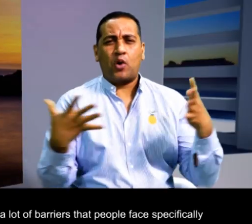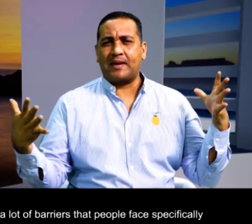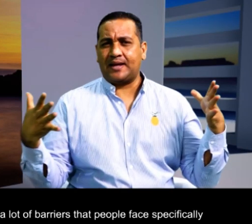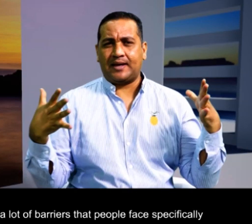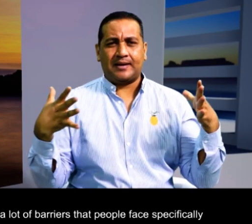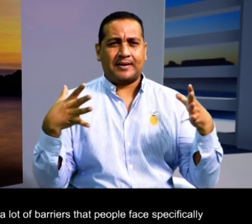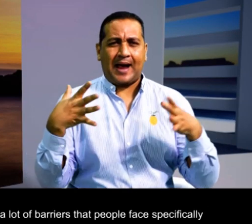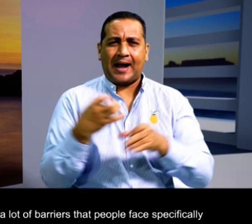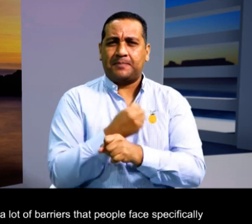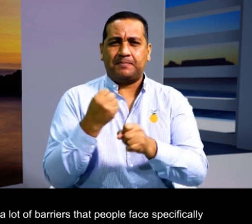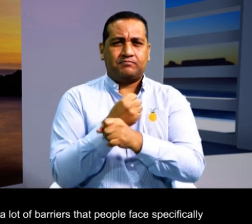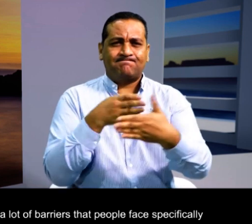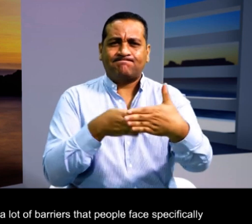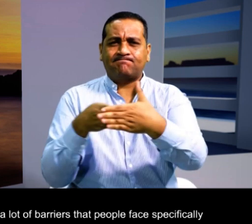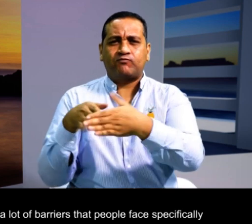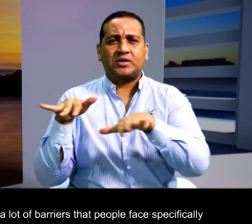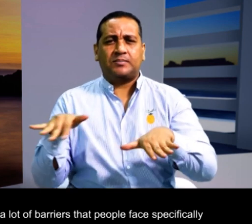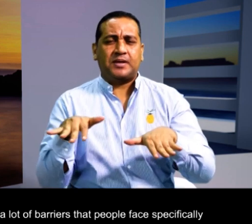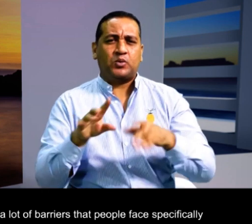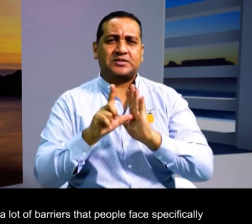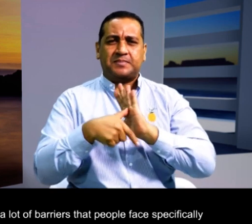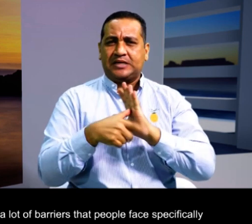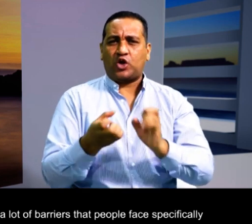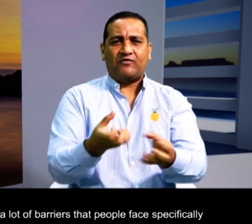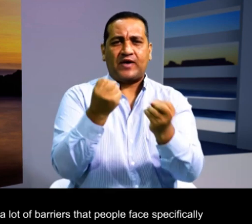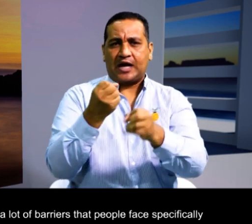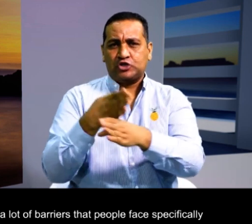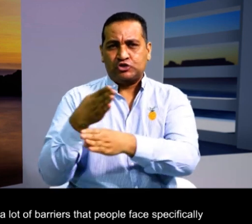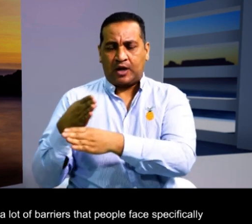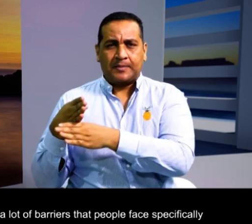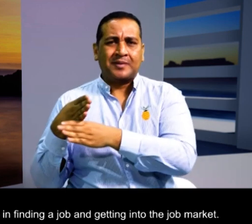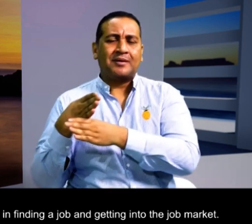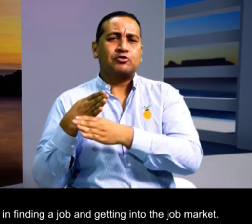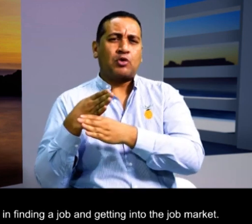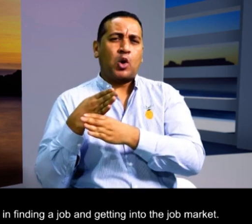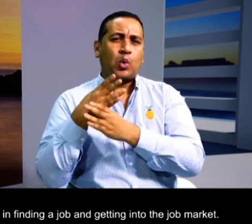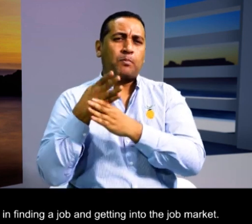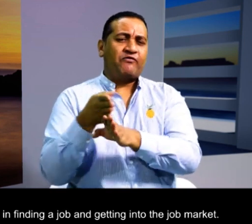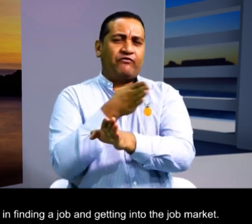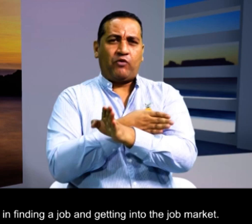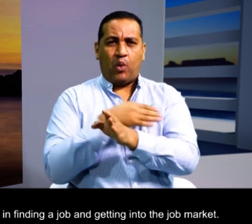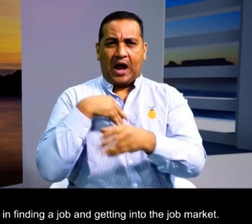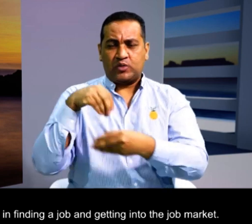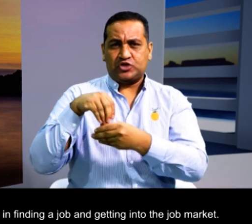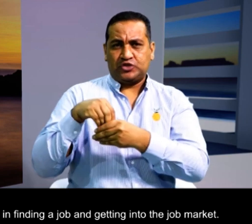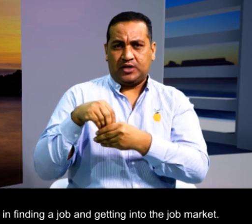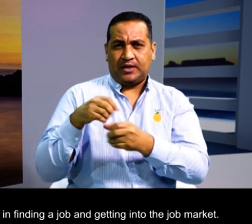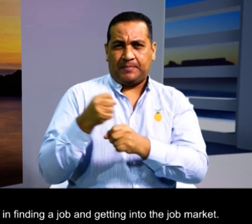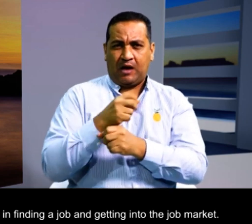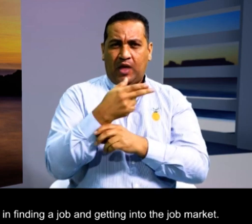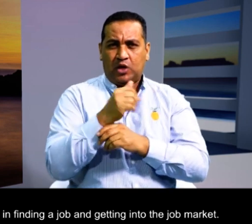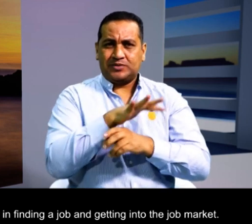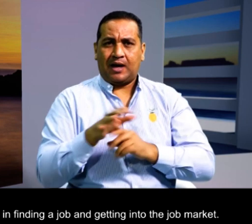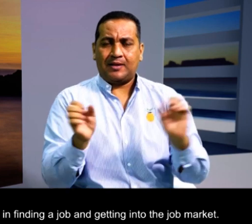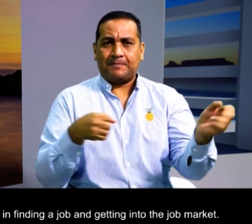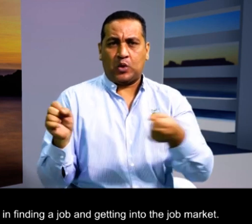David, we have a lot of barriers that people face, specifically those with disability, in finding a job